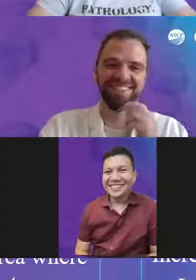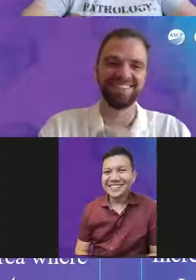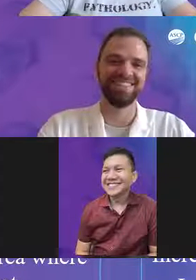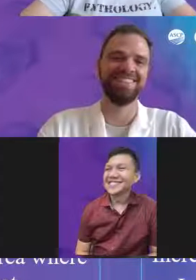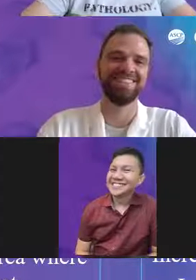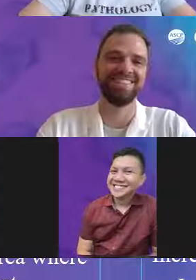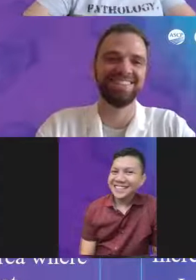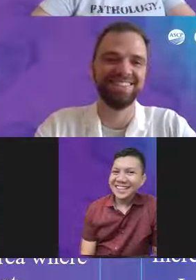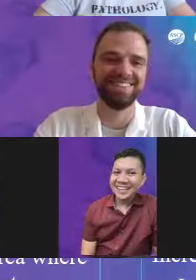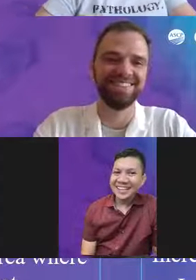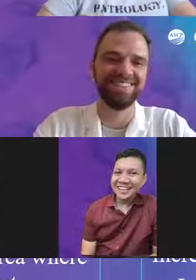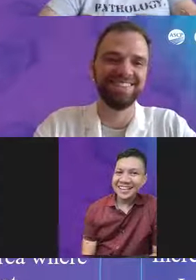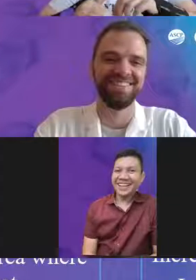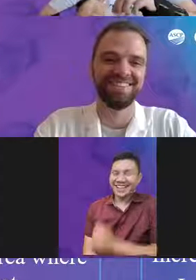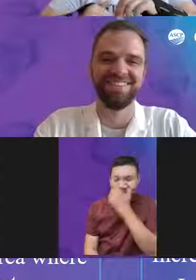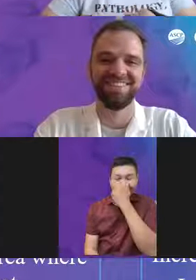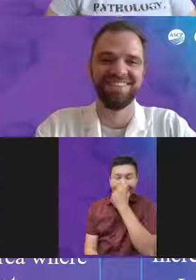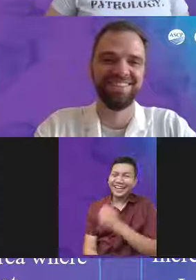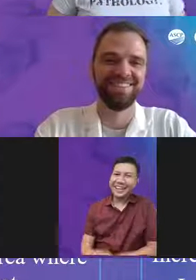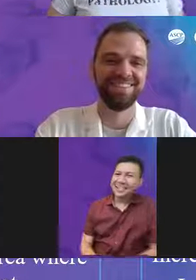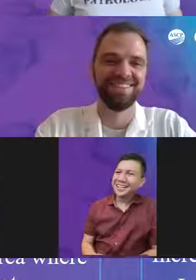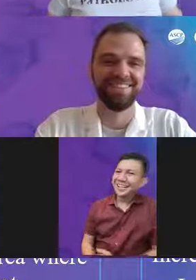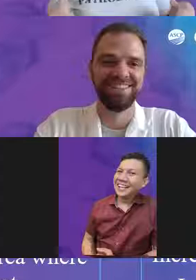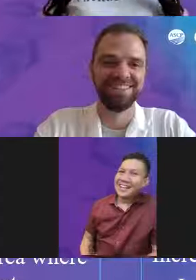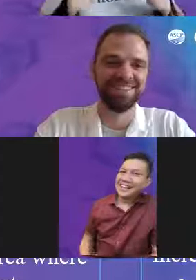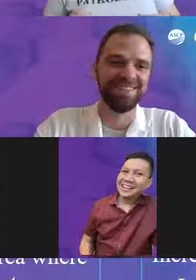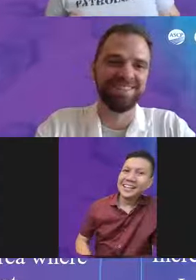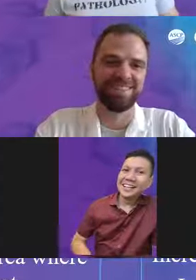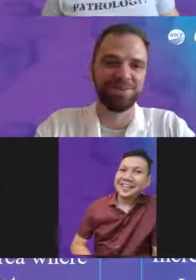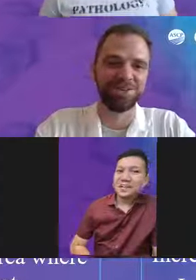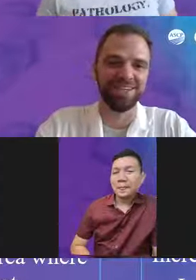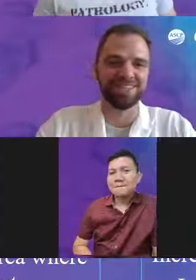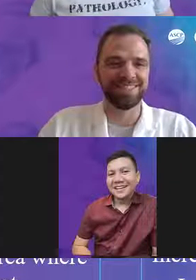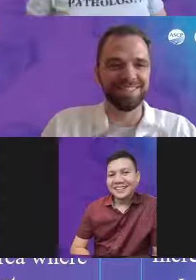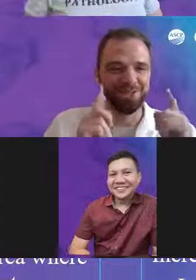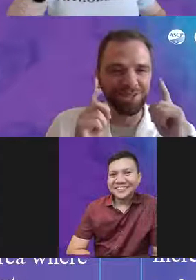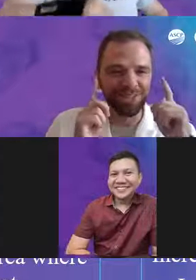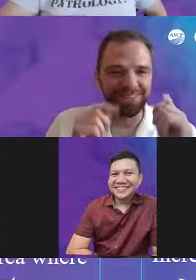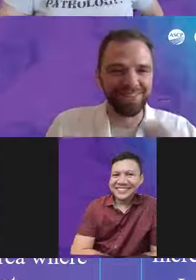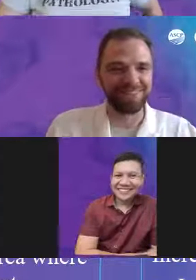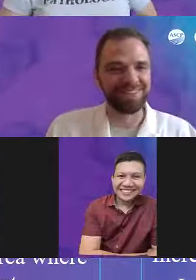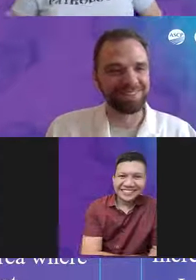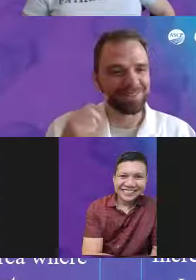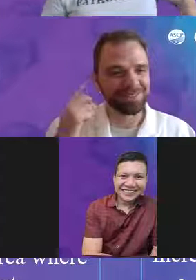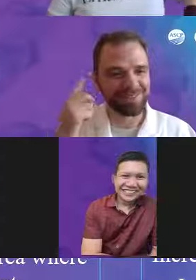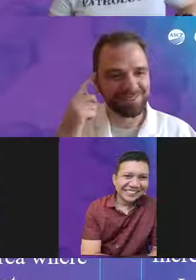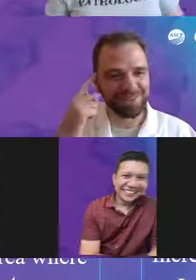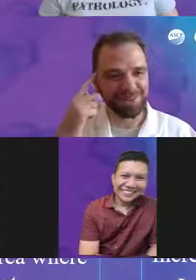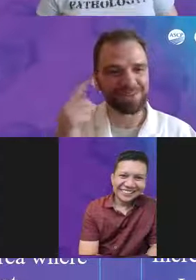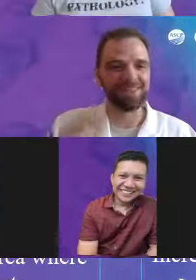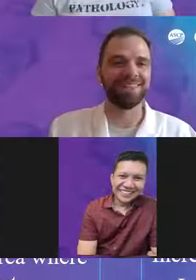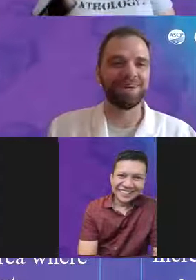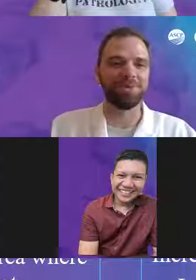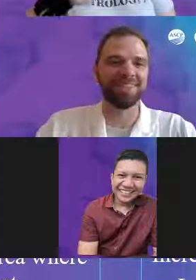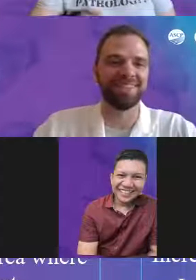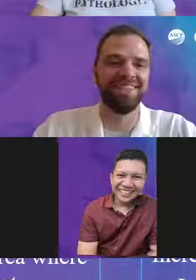thing as the MCHC of what's happening here. How was that, Aaron? I see what you did there.